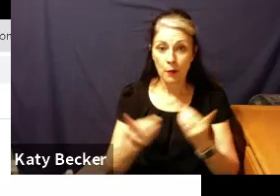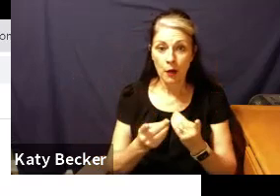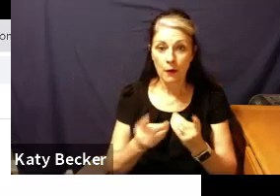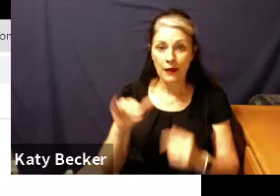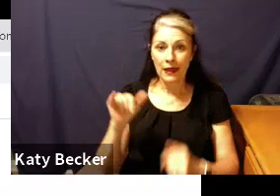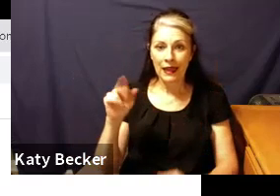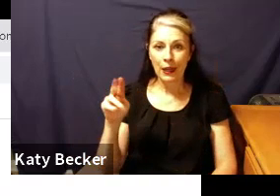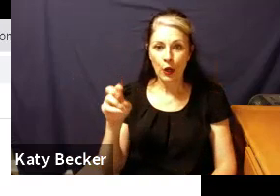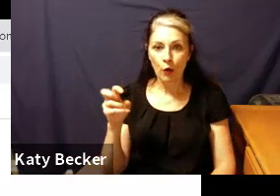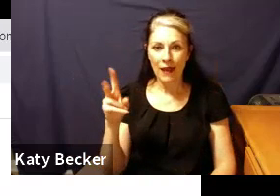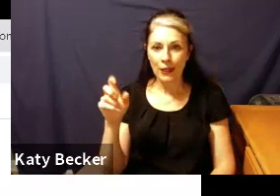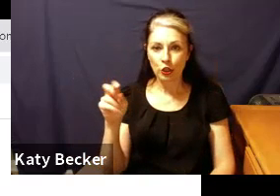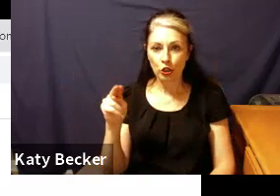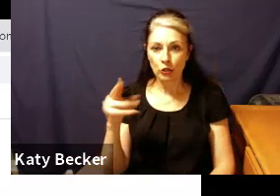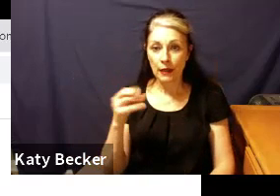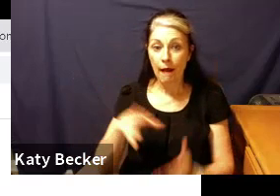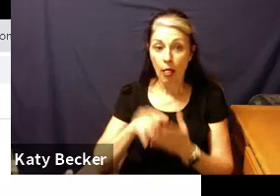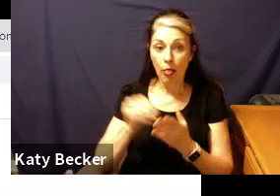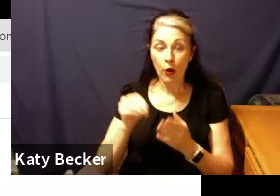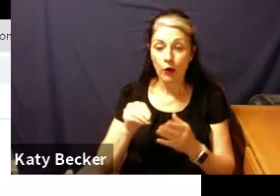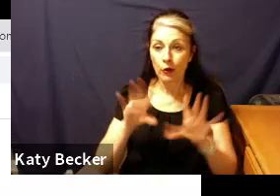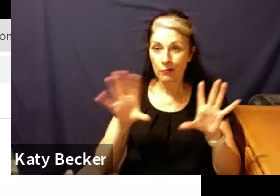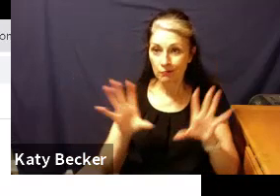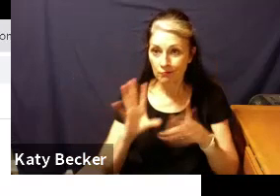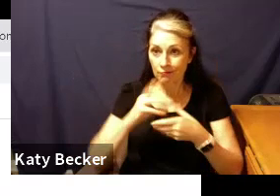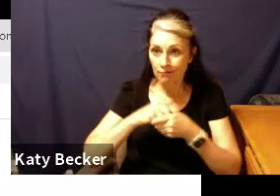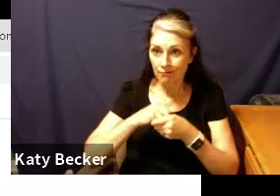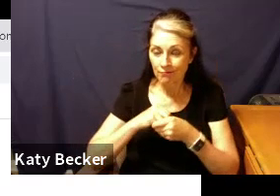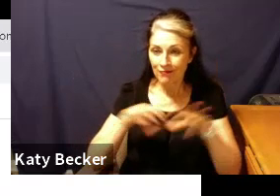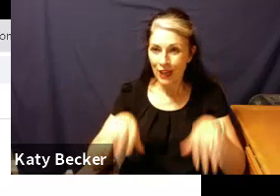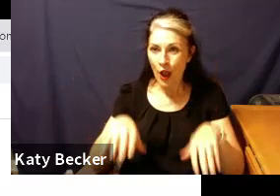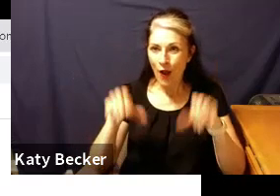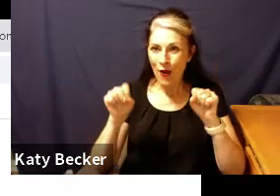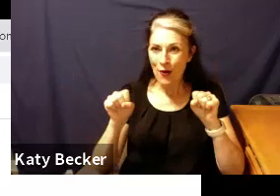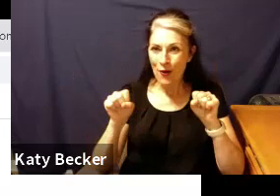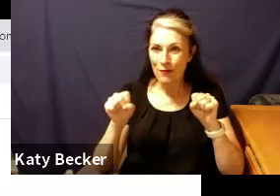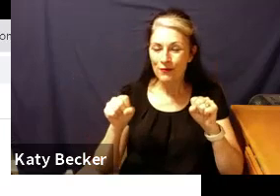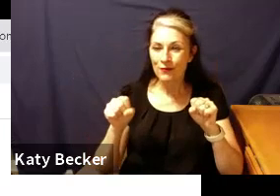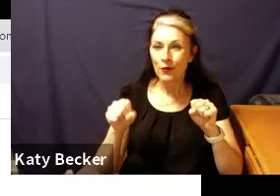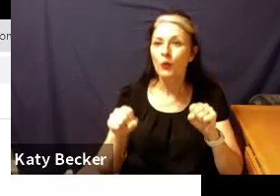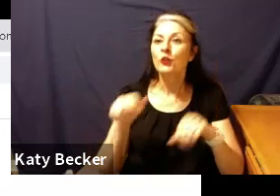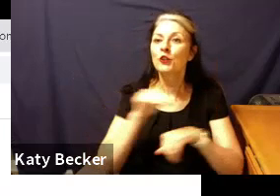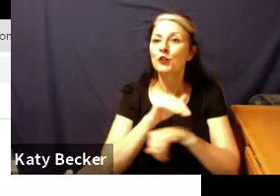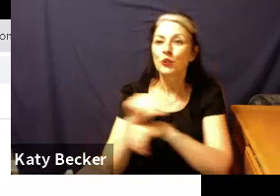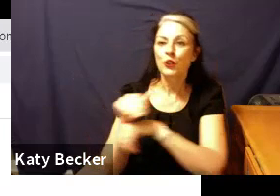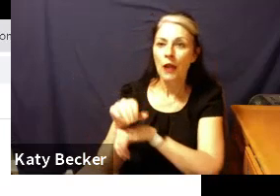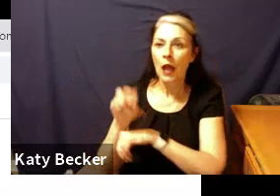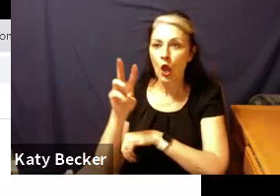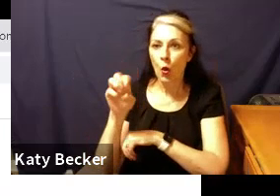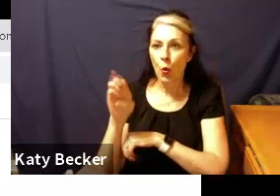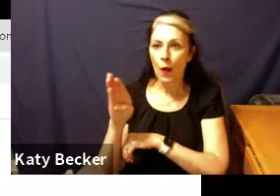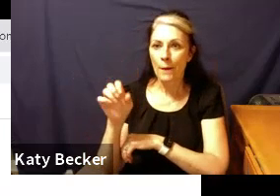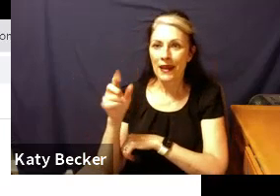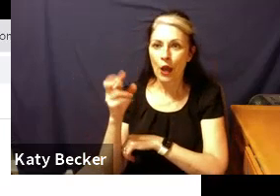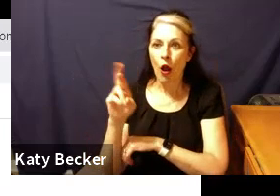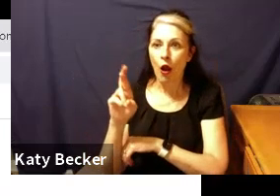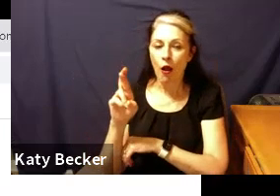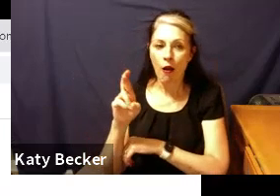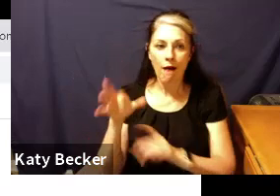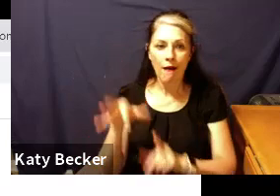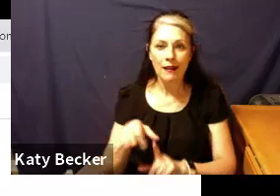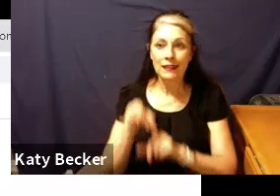Learner Engagement, and I'm going to be your host for the webinar this evening. We have a very